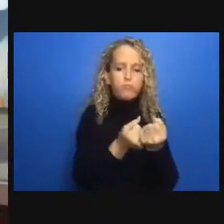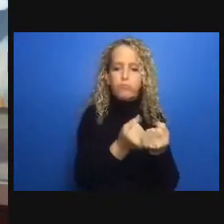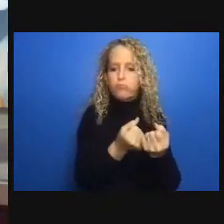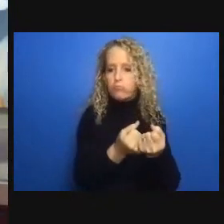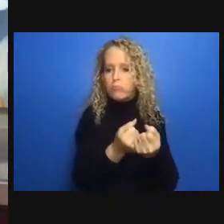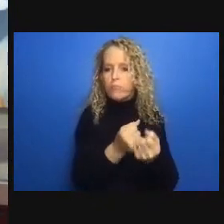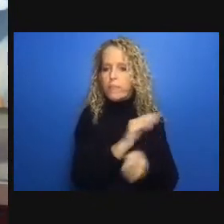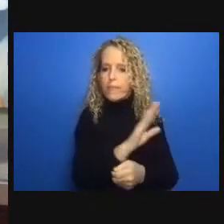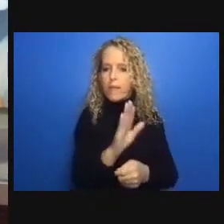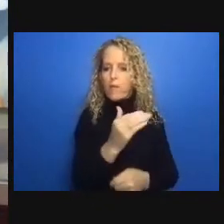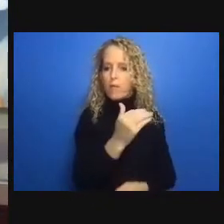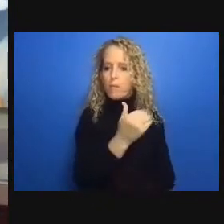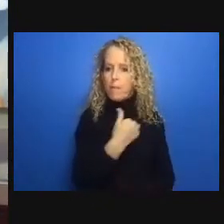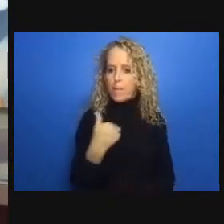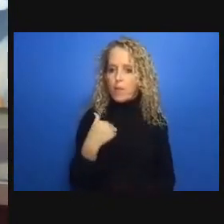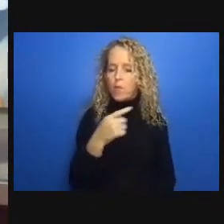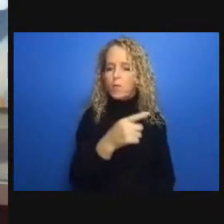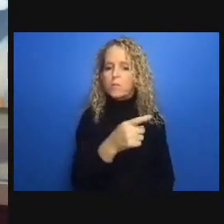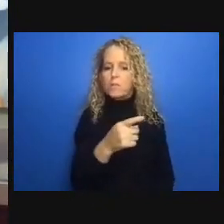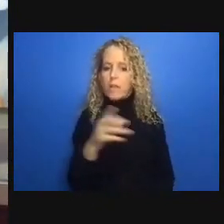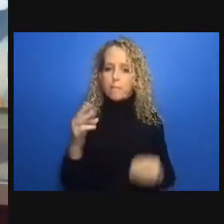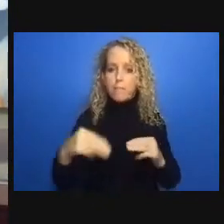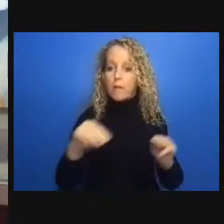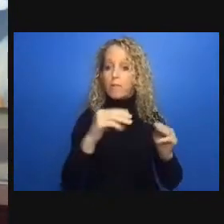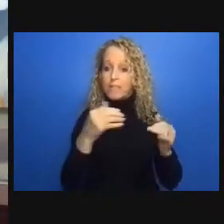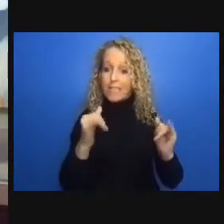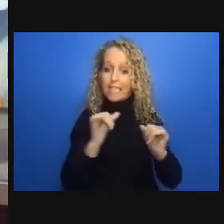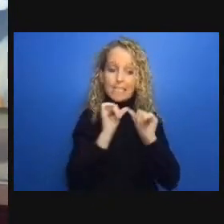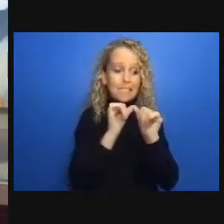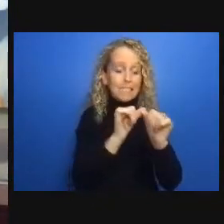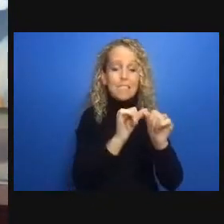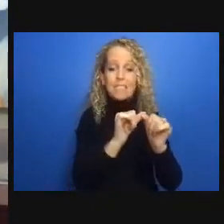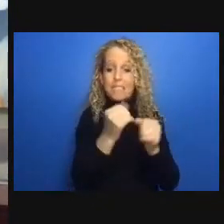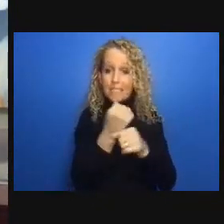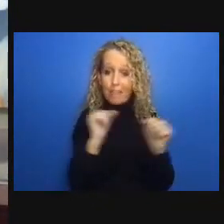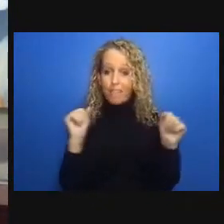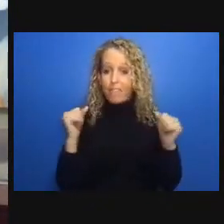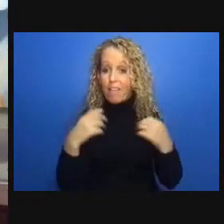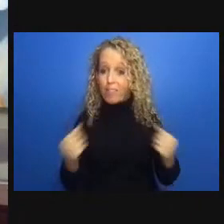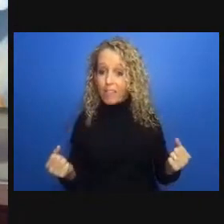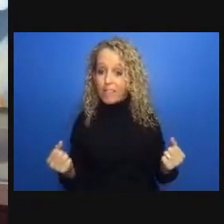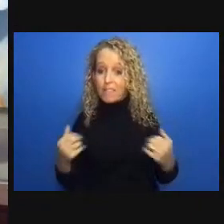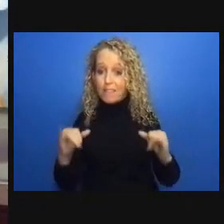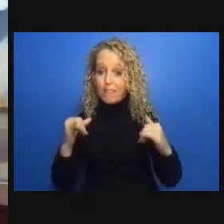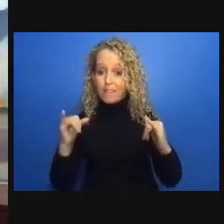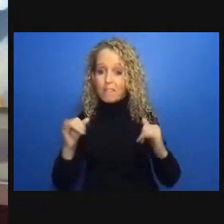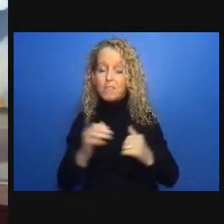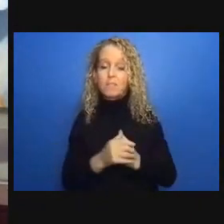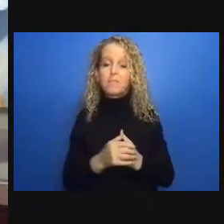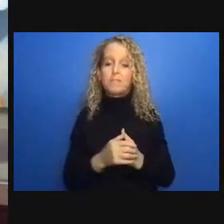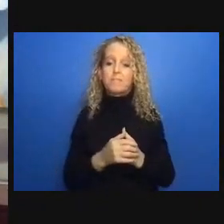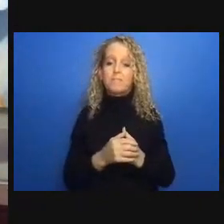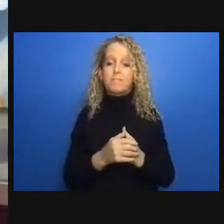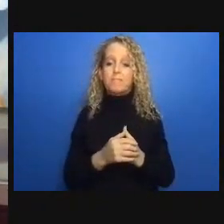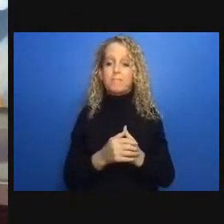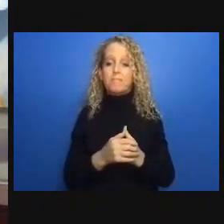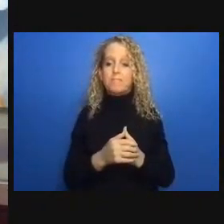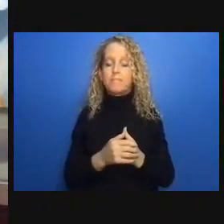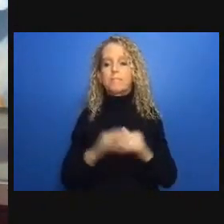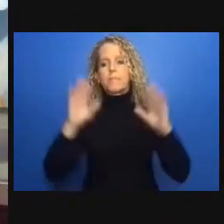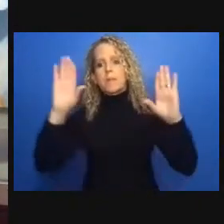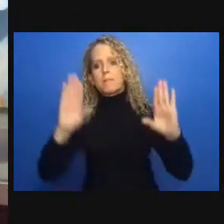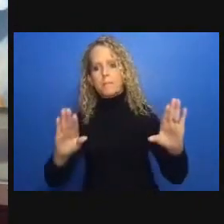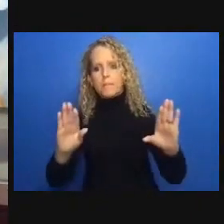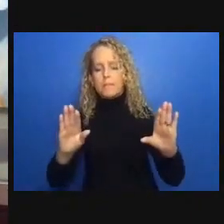that the markets were still going forward in a way that was safe and healthy to do so during the pandemic. And that's really outstanding to see how